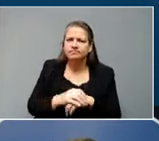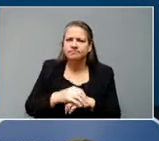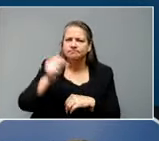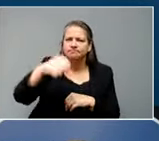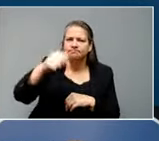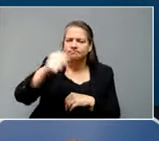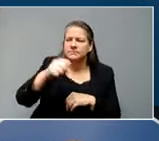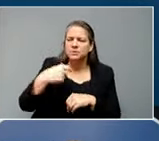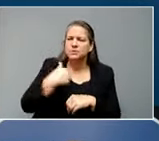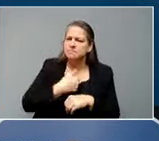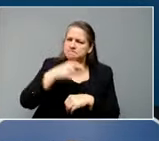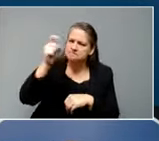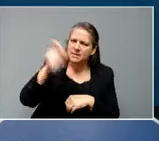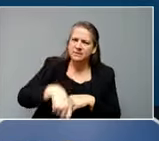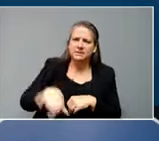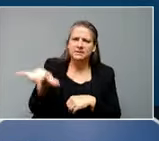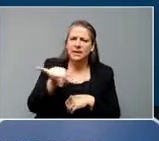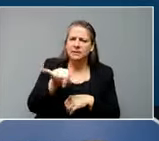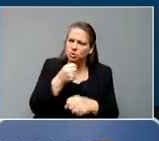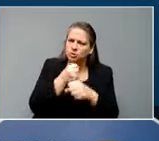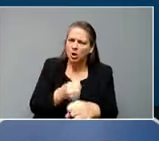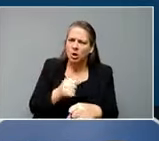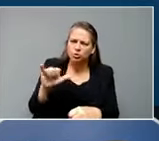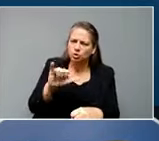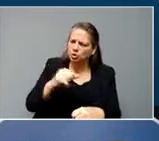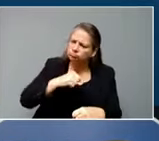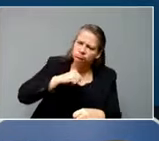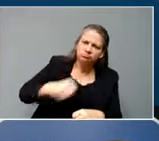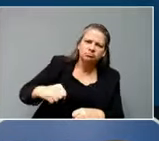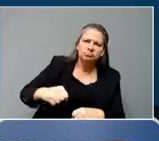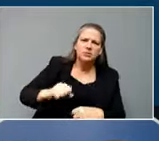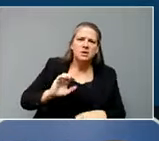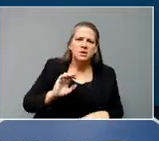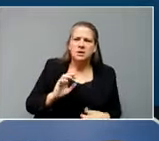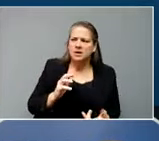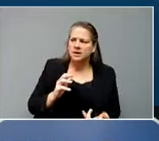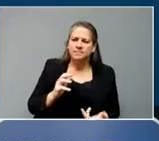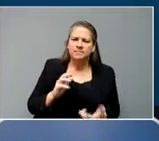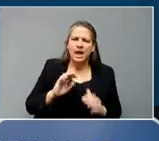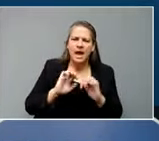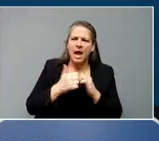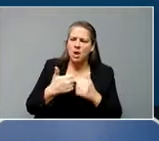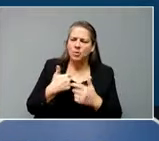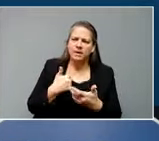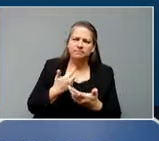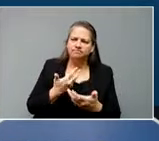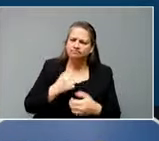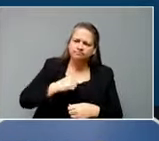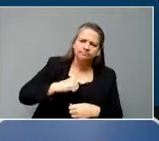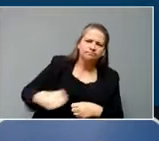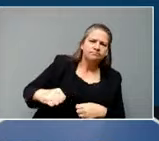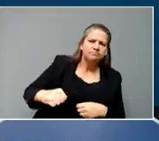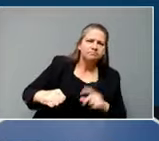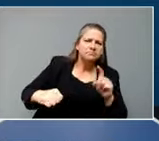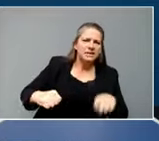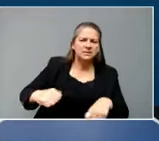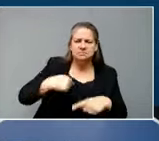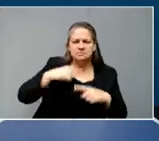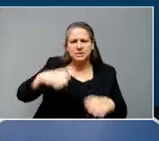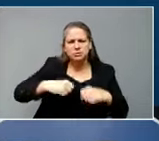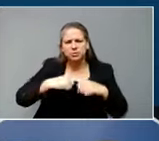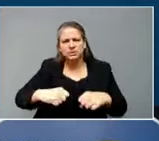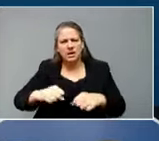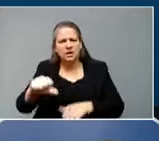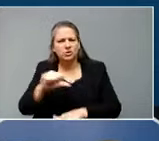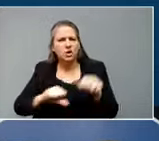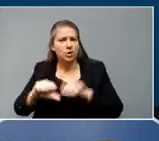strong in what our response is and how we protect each other.